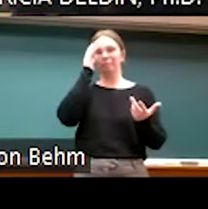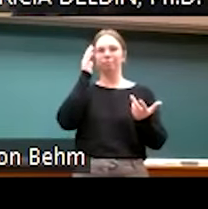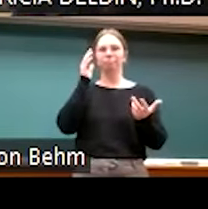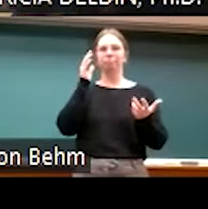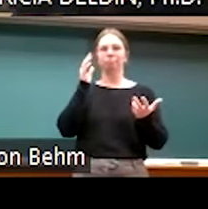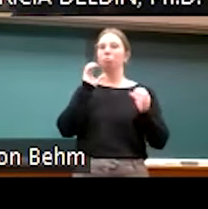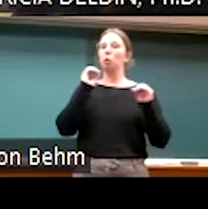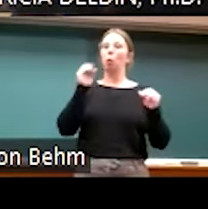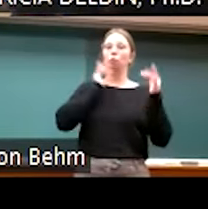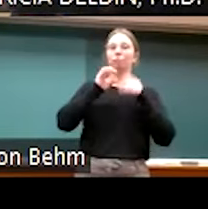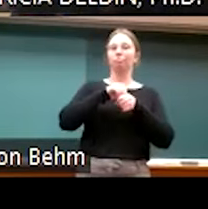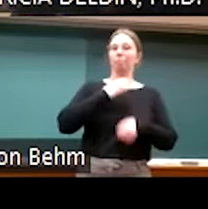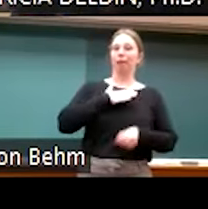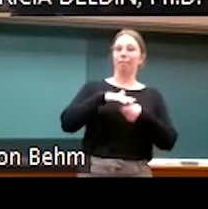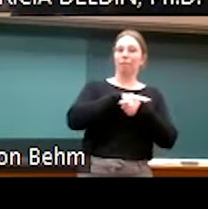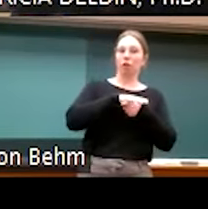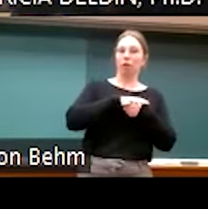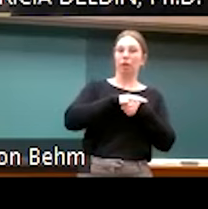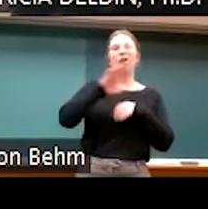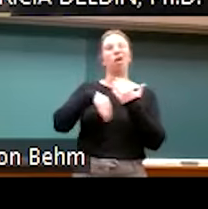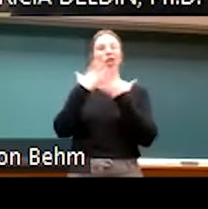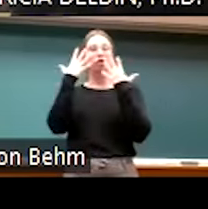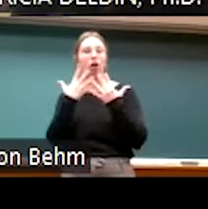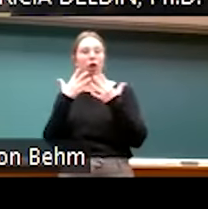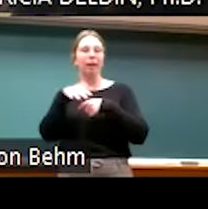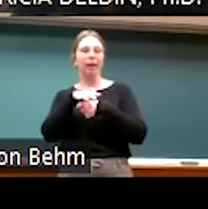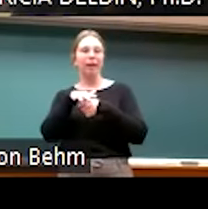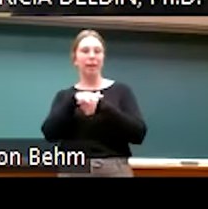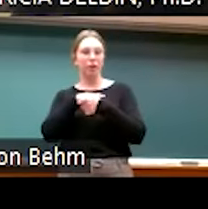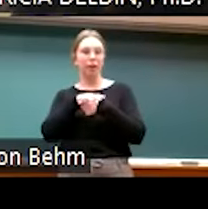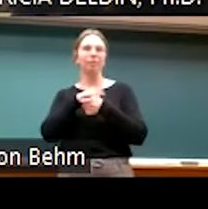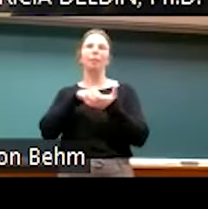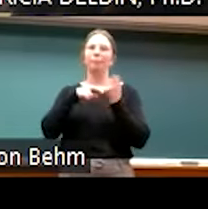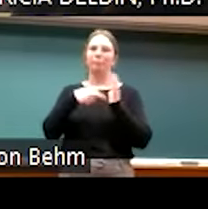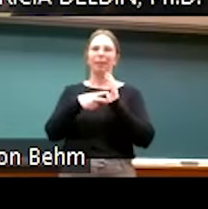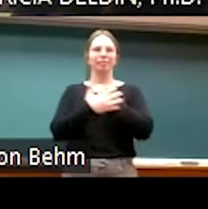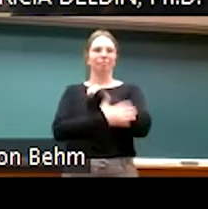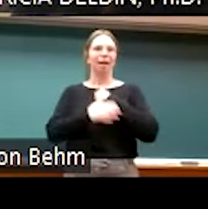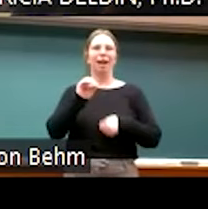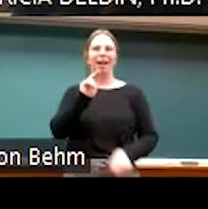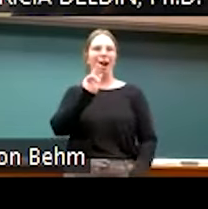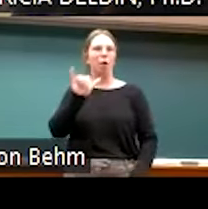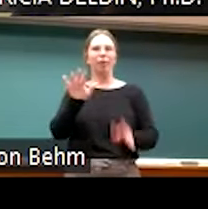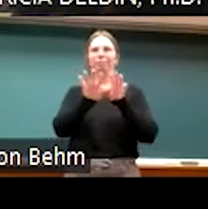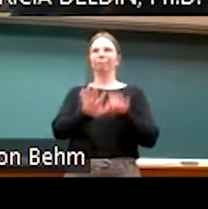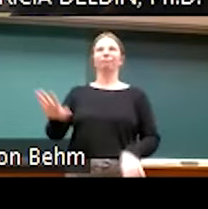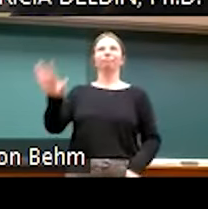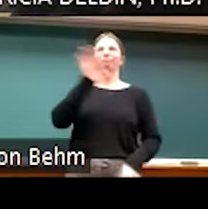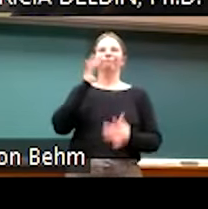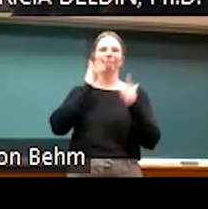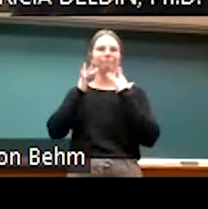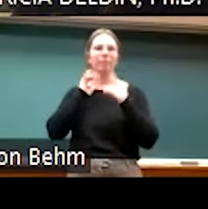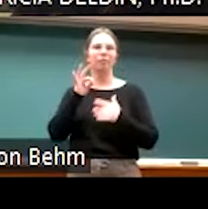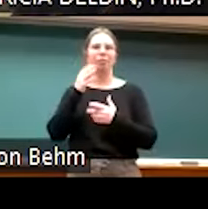area. All the dark have a whole county-wide shortage. And what you guys are in supposedly is a part of a